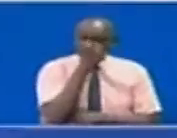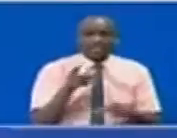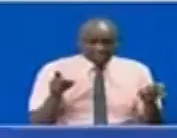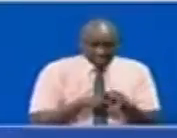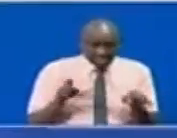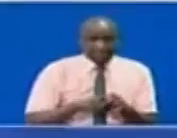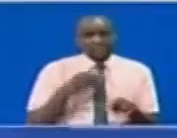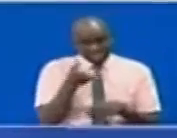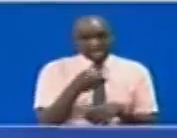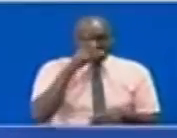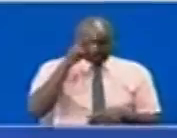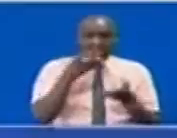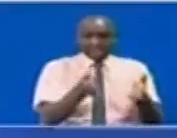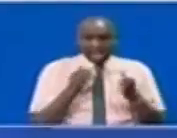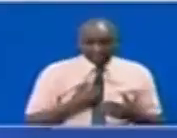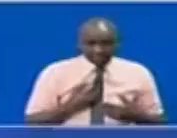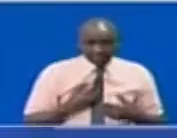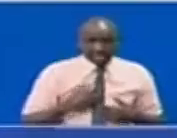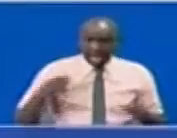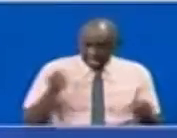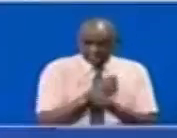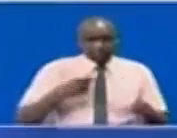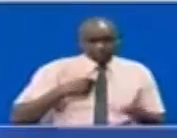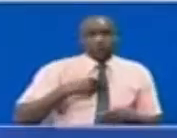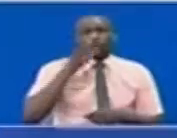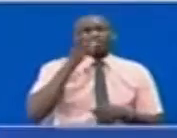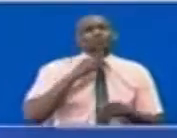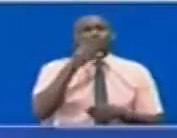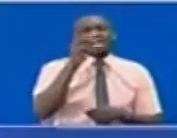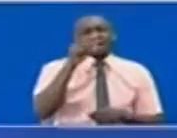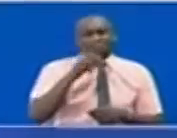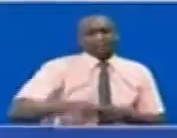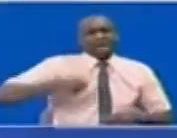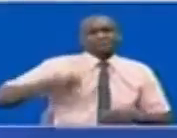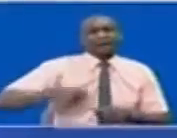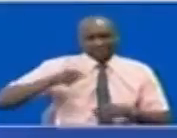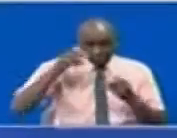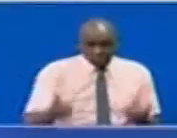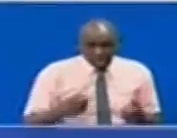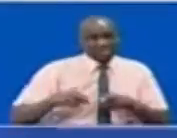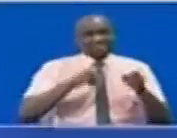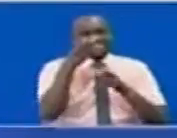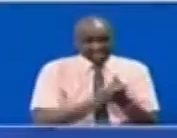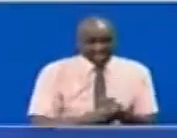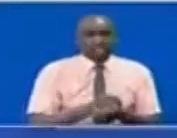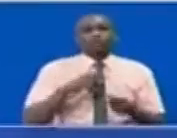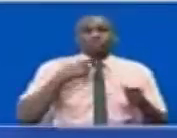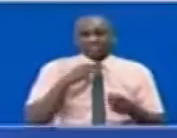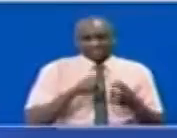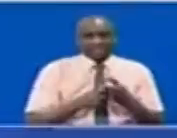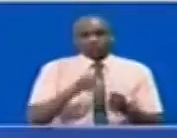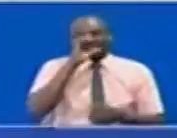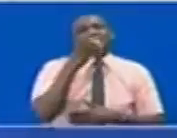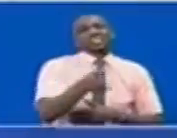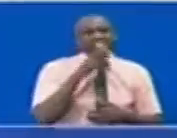are doing here at KTN. Mm-hmm. There is no way you are going to bring raw water from any water pan or from the river, and you come and start drinking it here